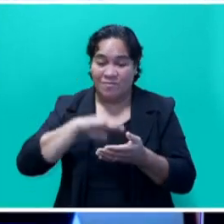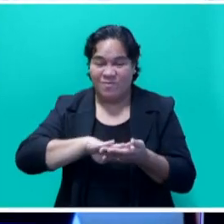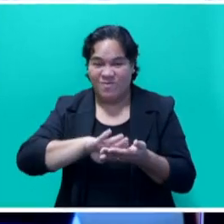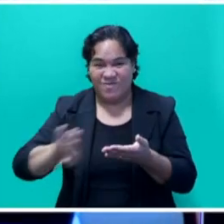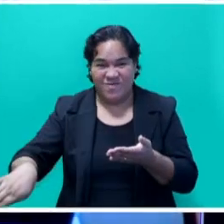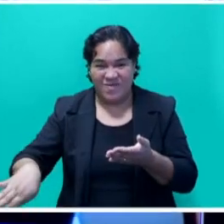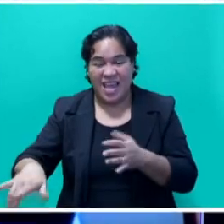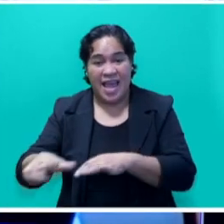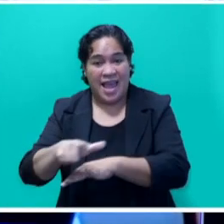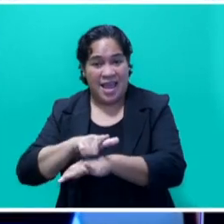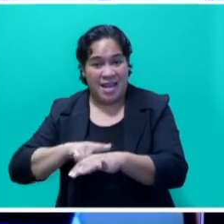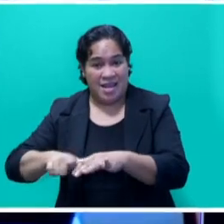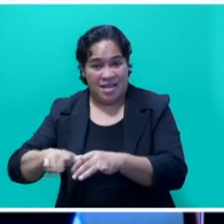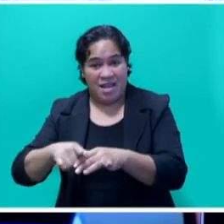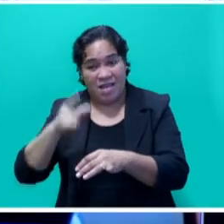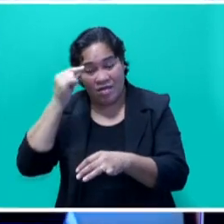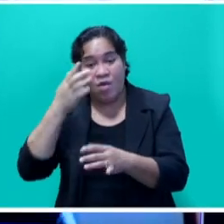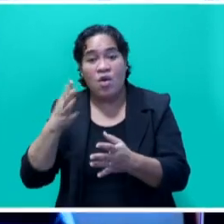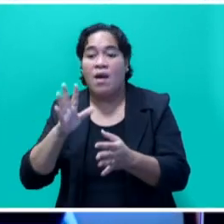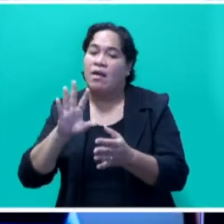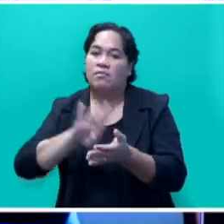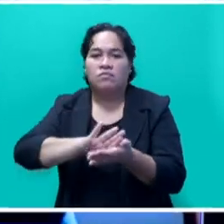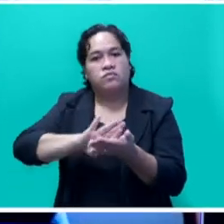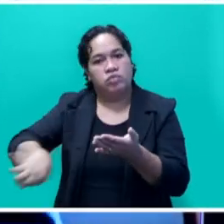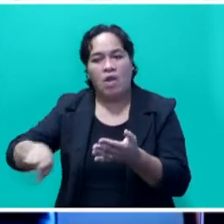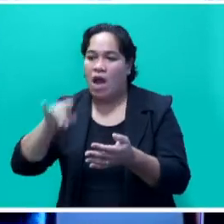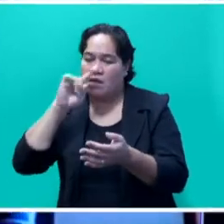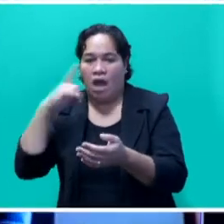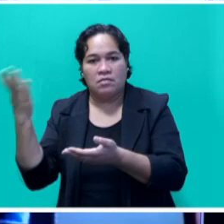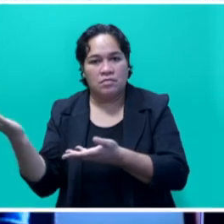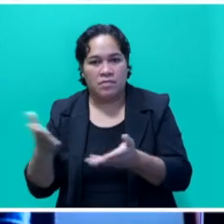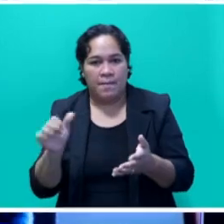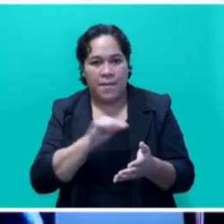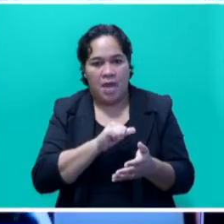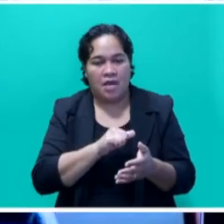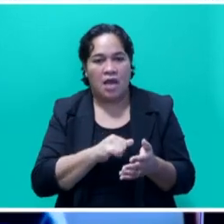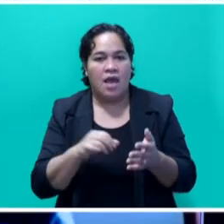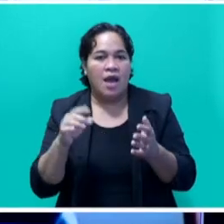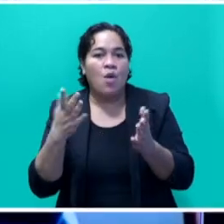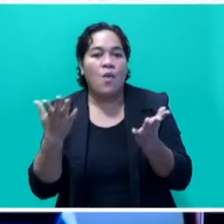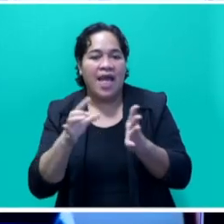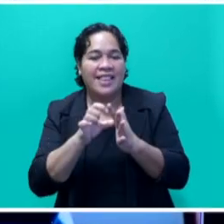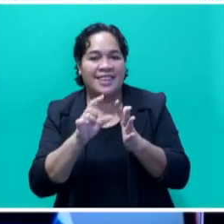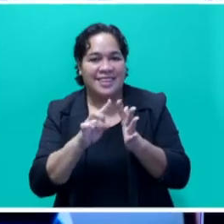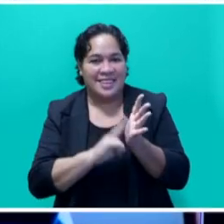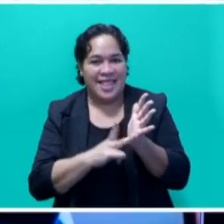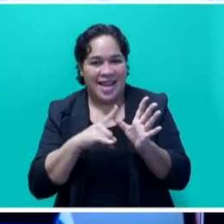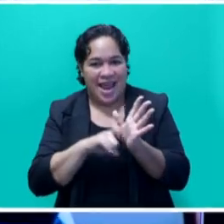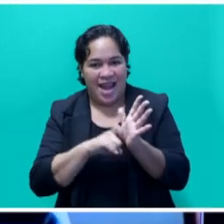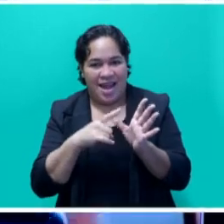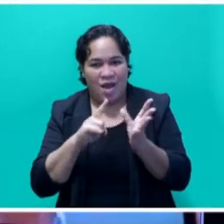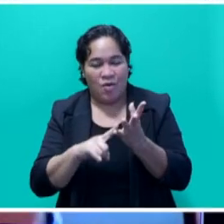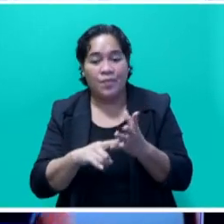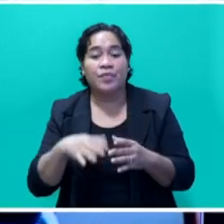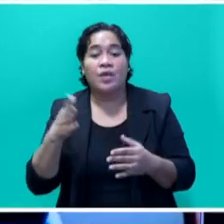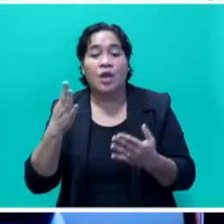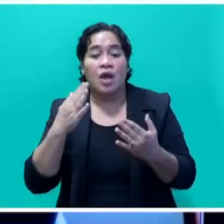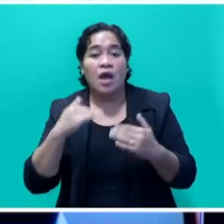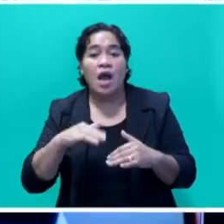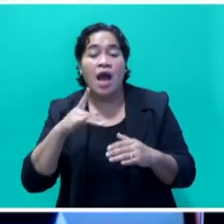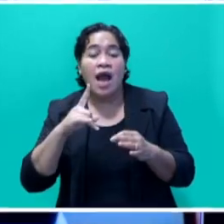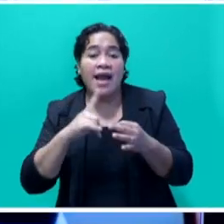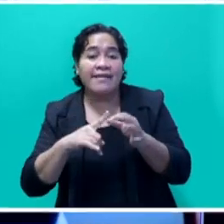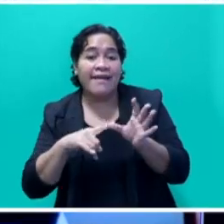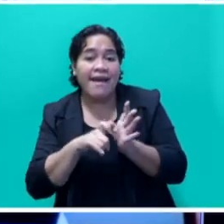land permanently in Denarau. The Garasa government, Honorable Lalam Balavu, was the Minister for Lands,